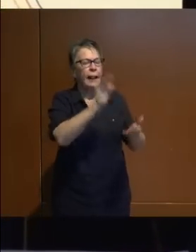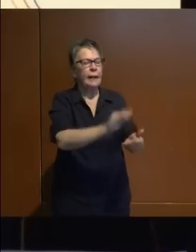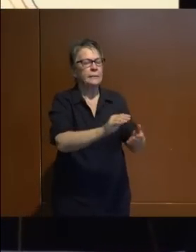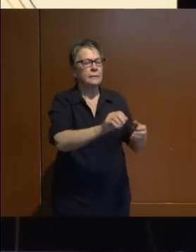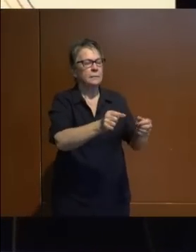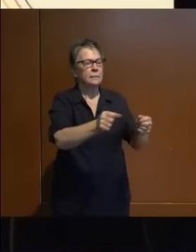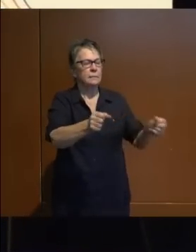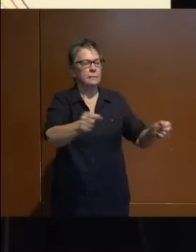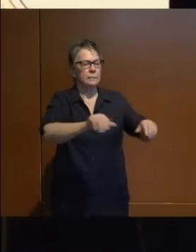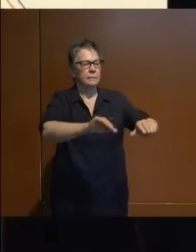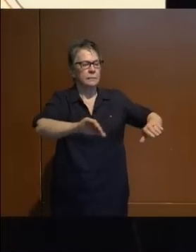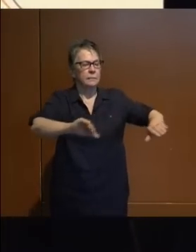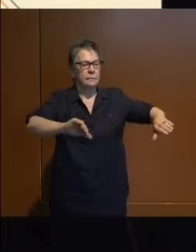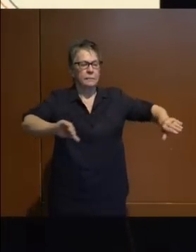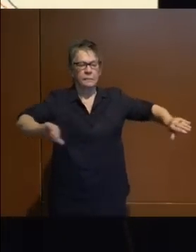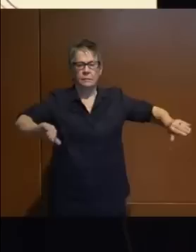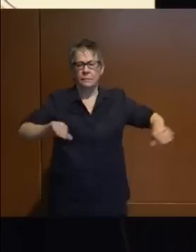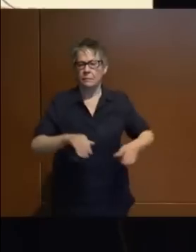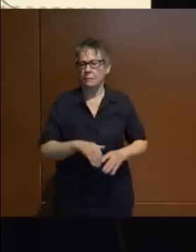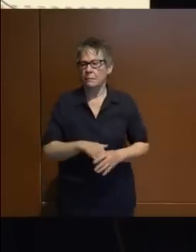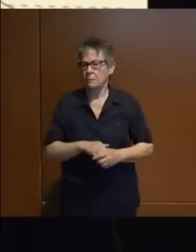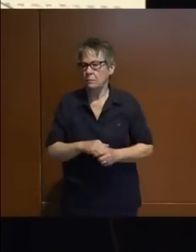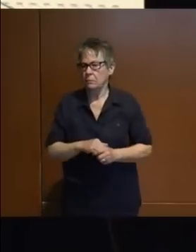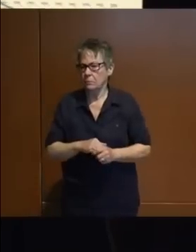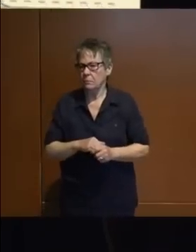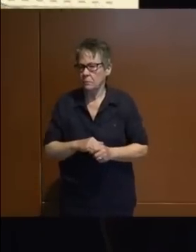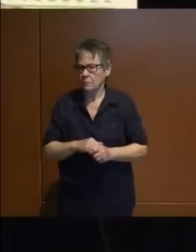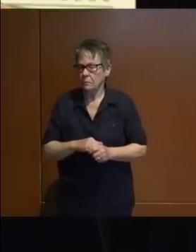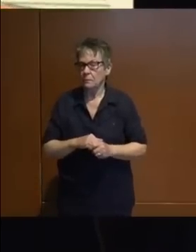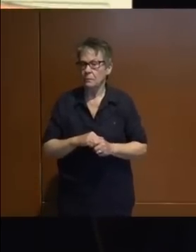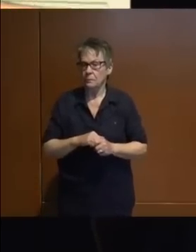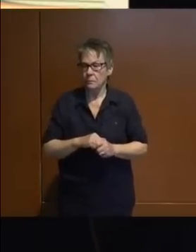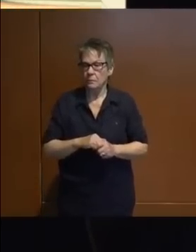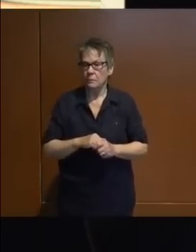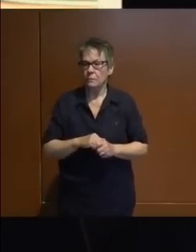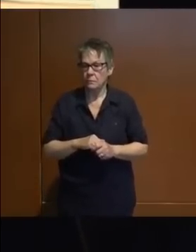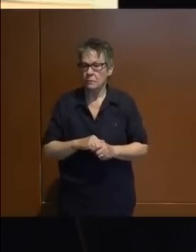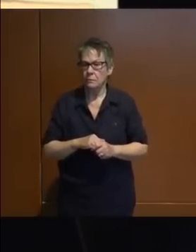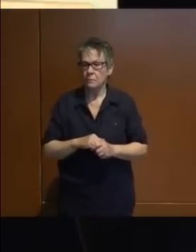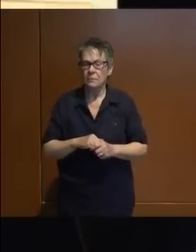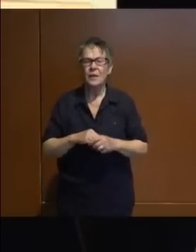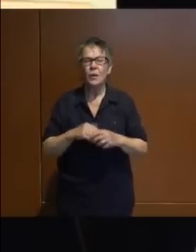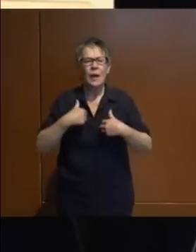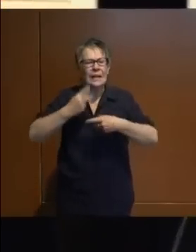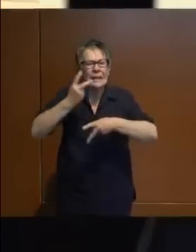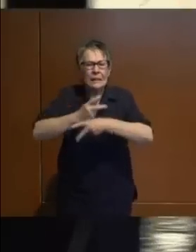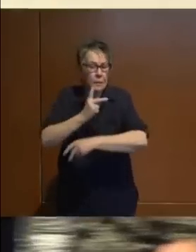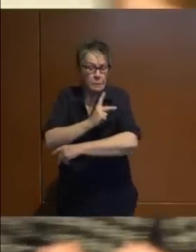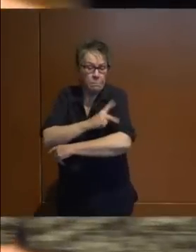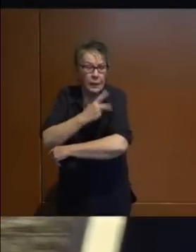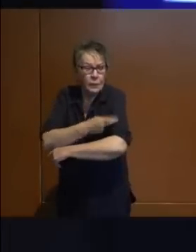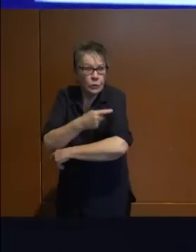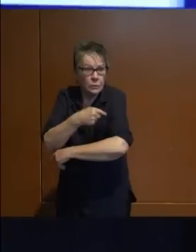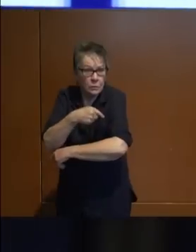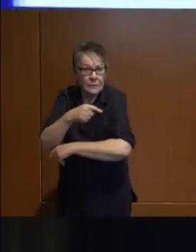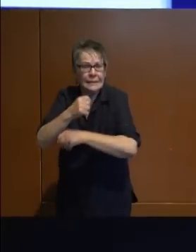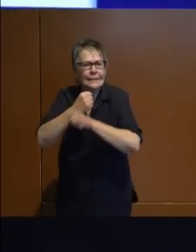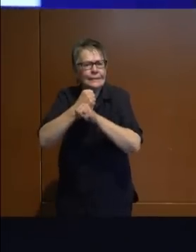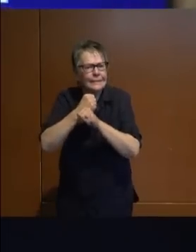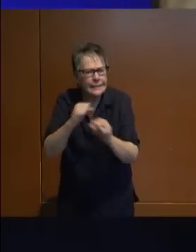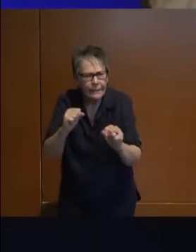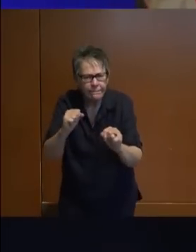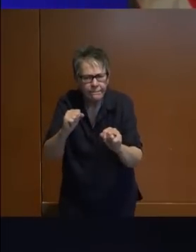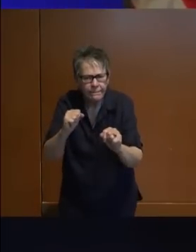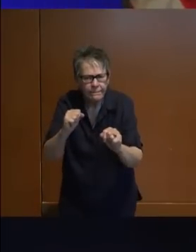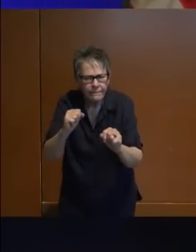for the residents of long-term care. They are so vulnerable, and we're concerned. And the other, which I know you mentioned as it relates to